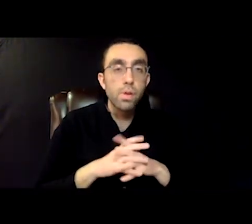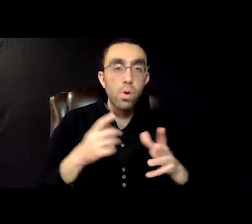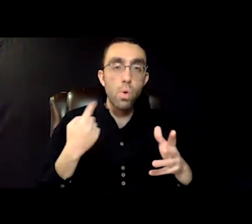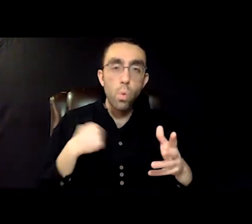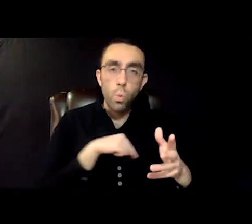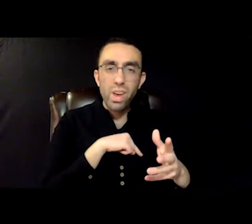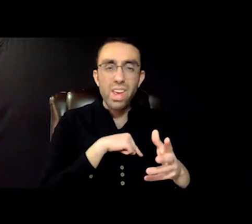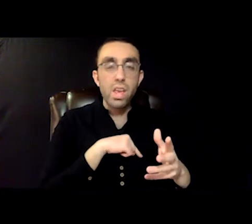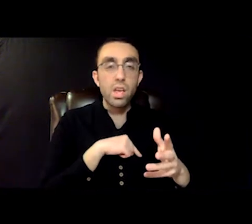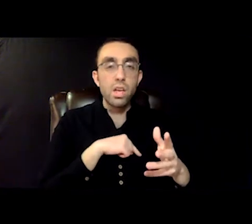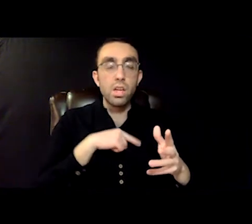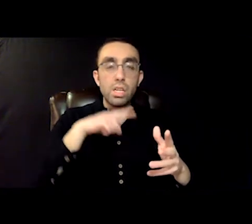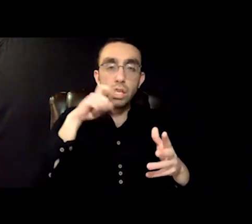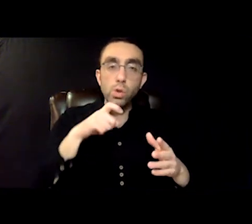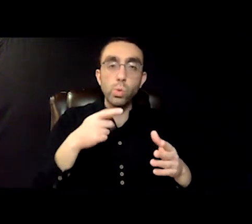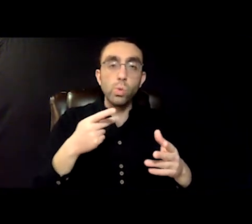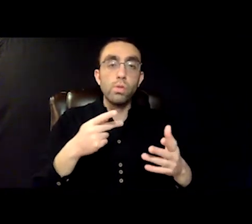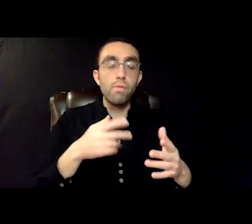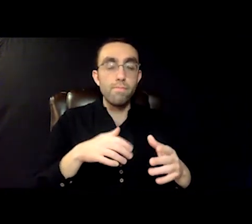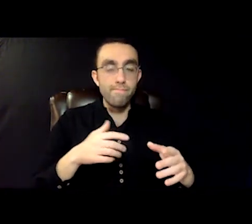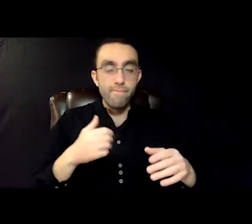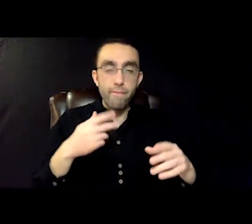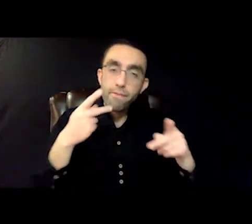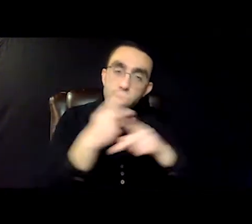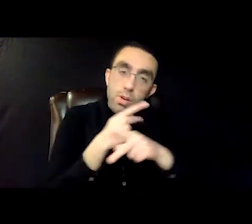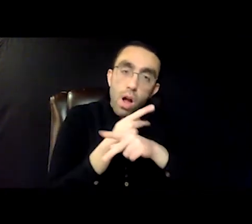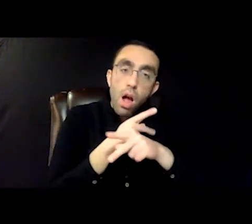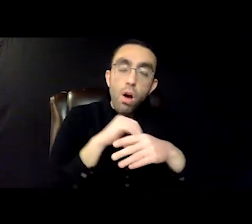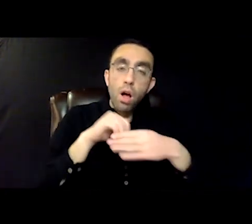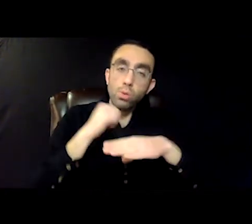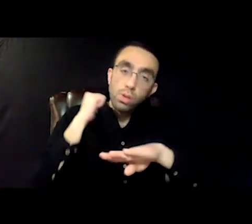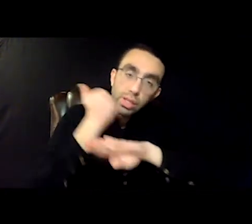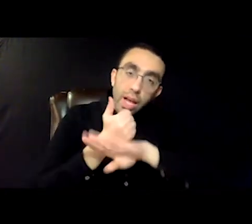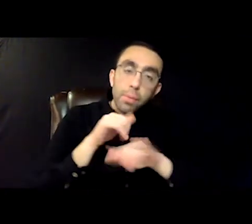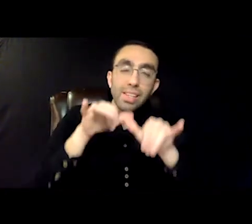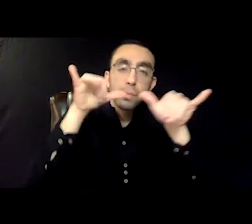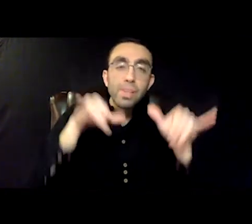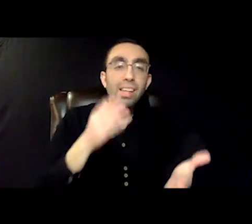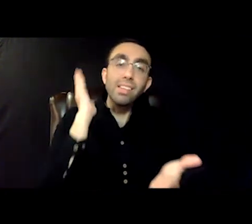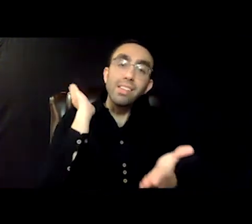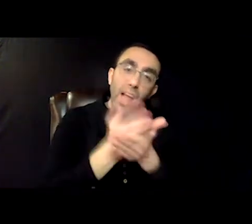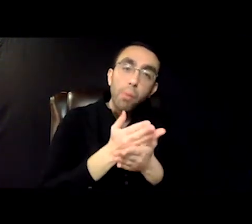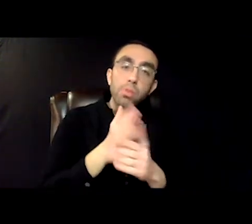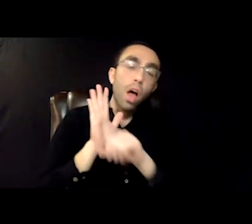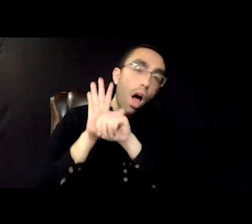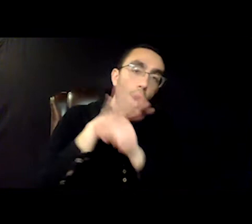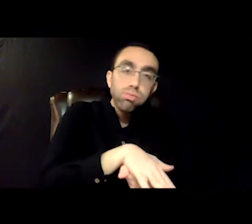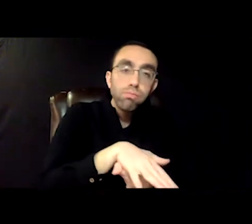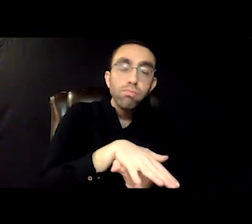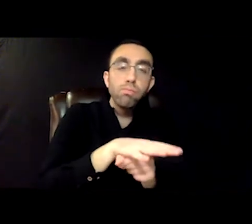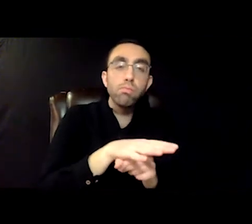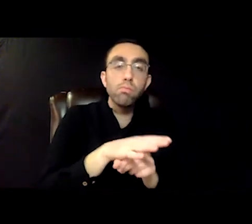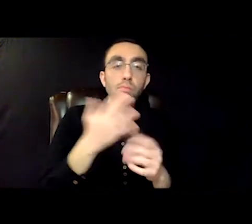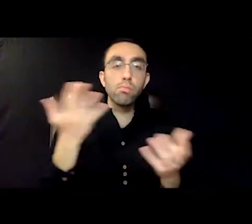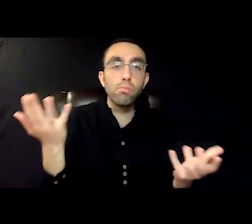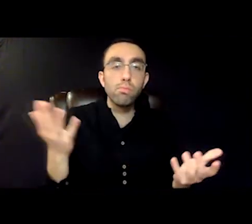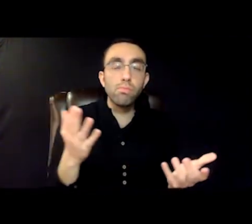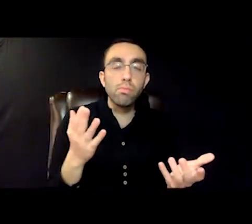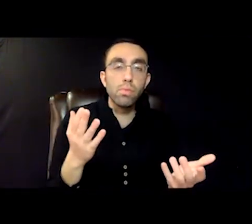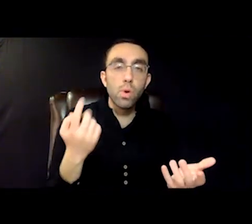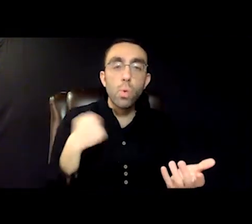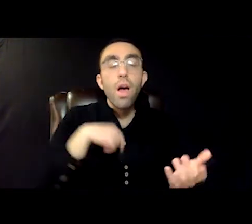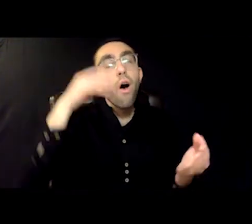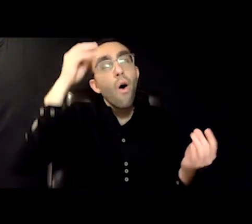ends colonialism, that ends extraction and exploitation. We have that bold, audacious idea of a food system that